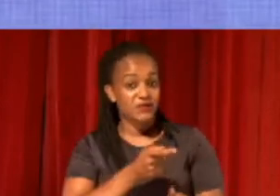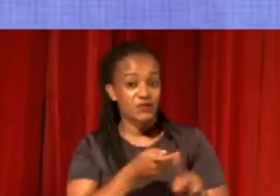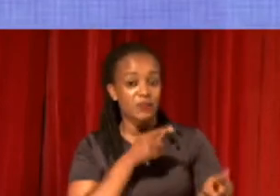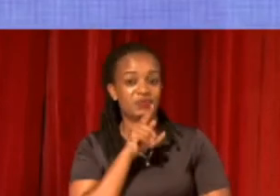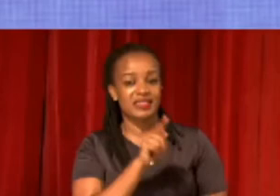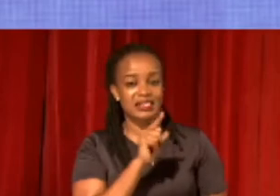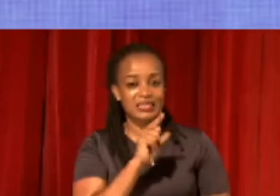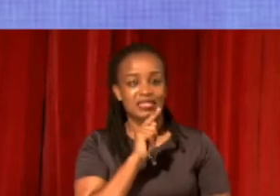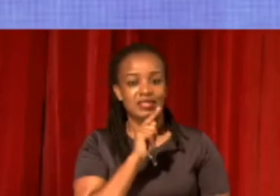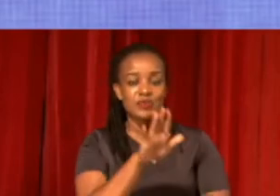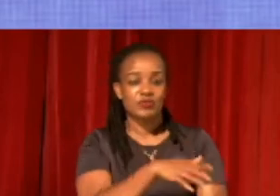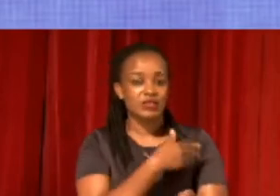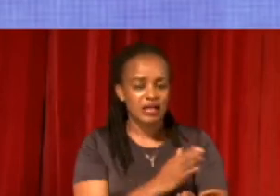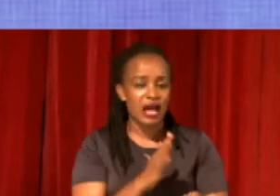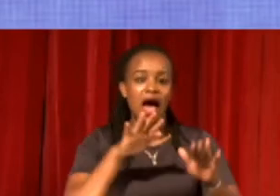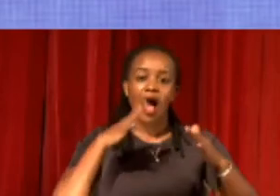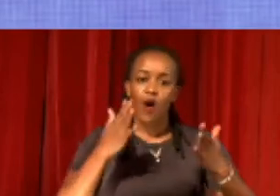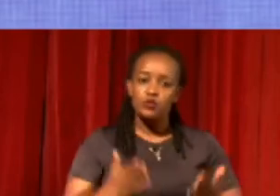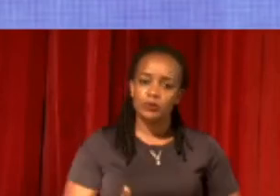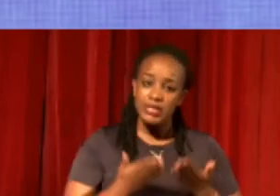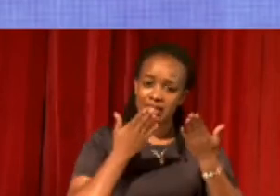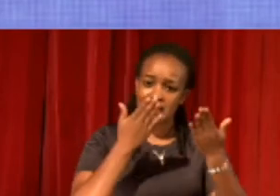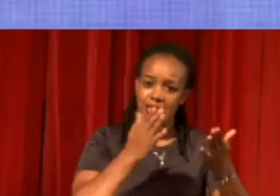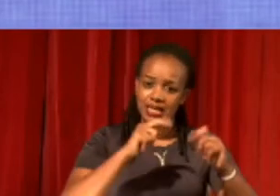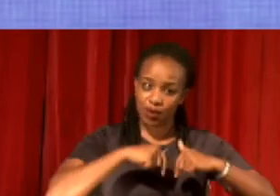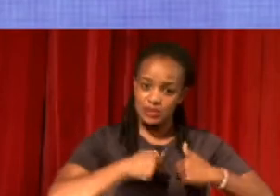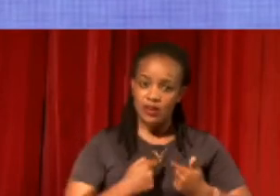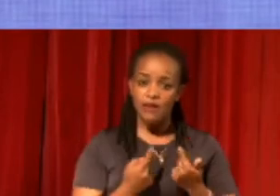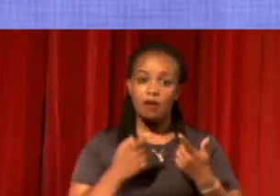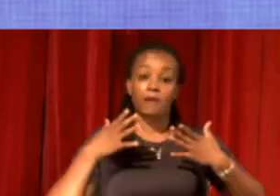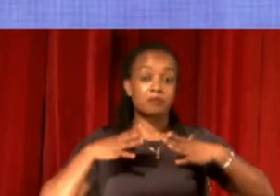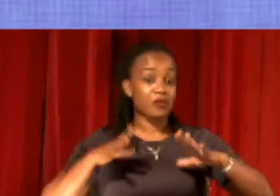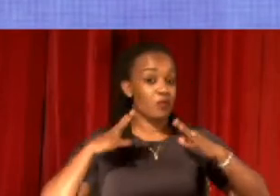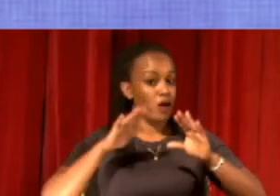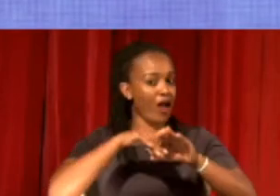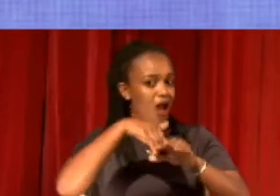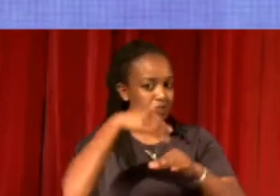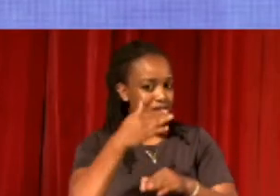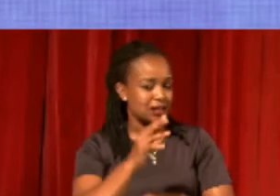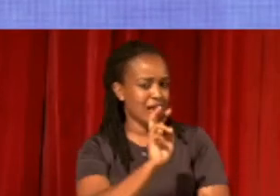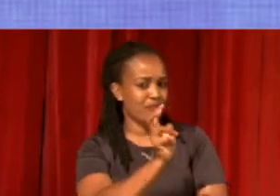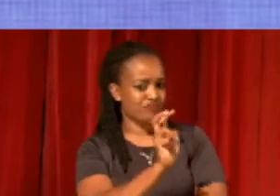present ourselves, and especially artists, people outside are looking at us.